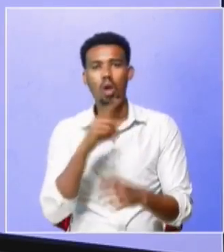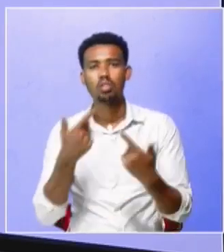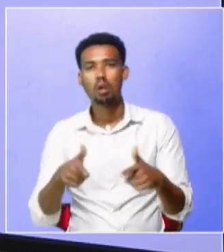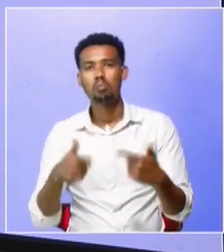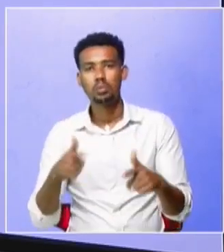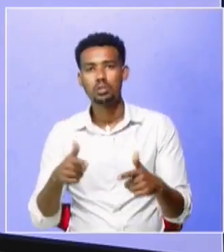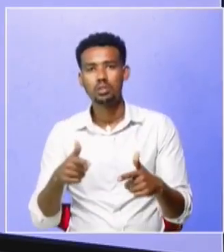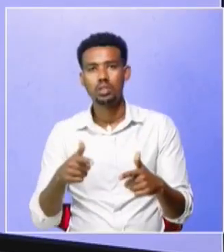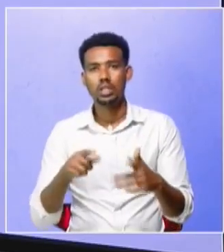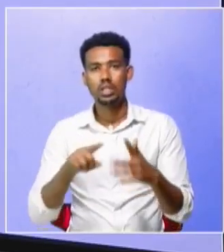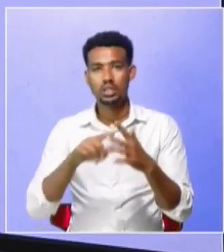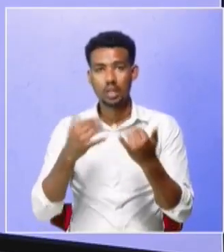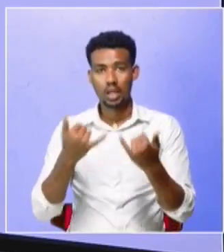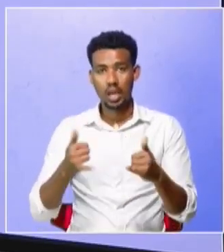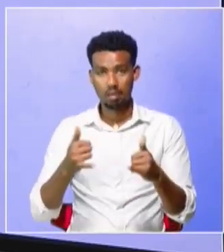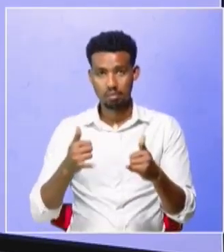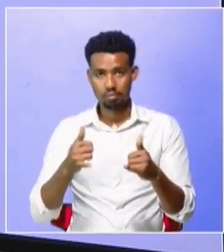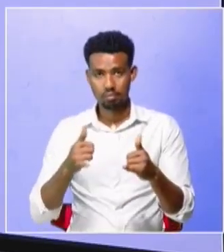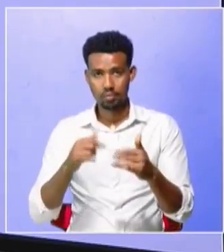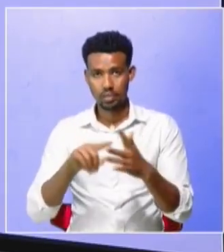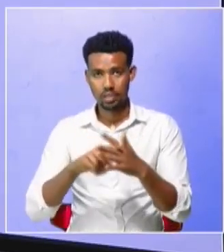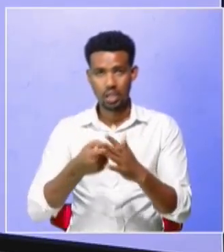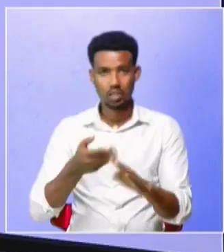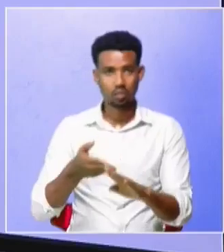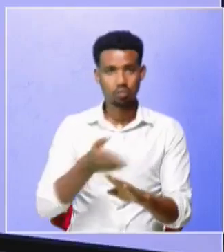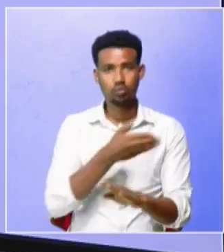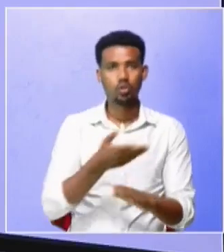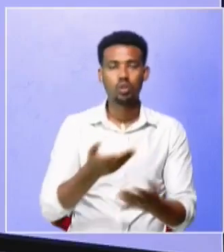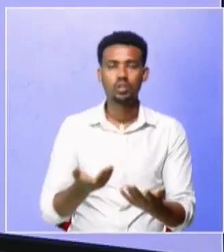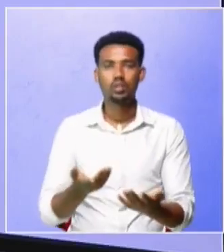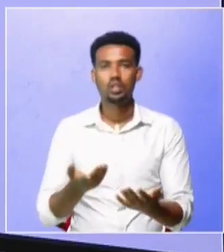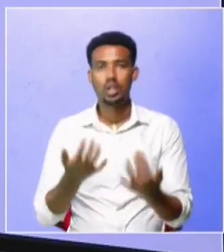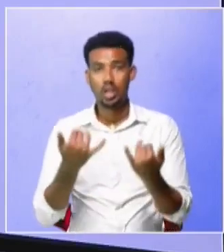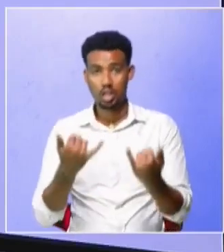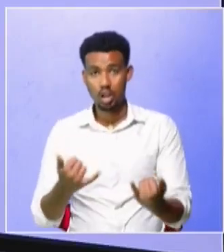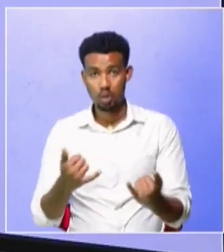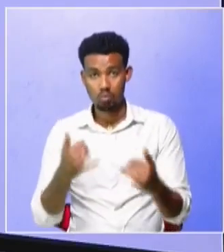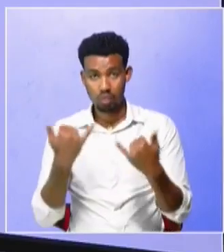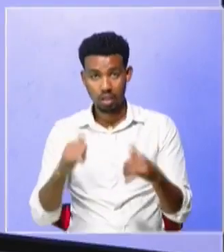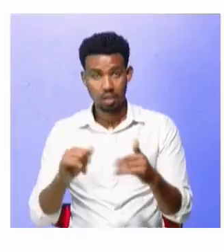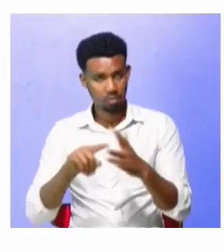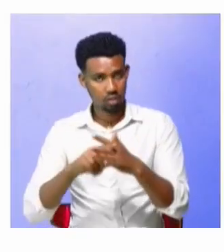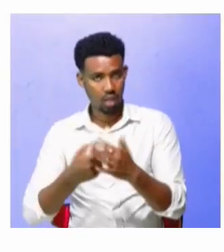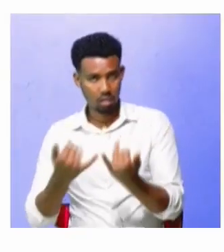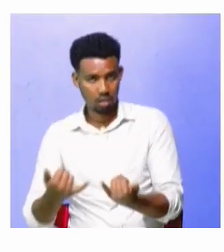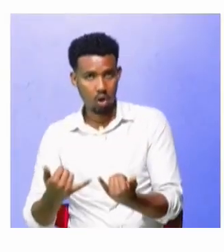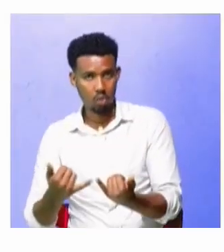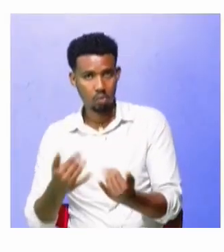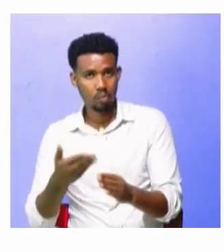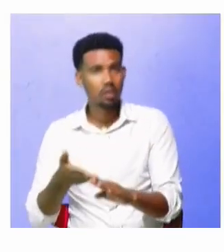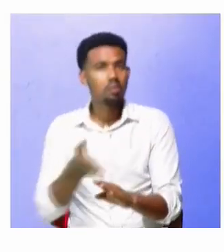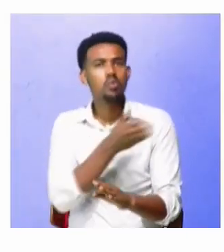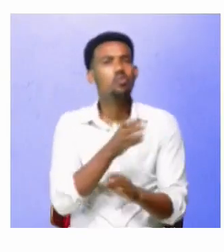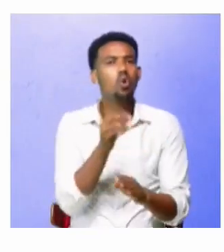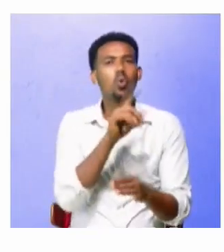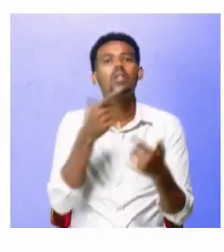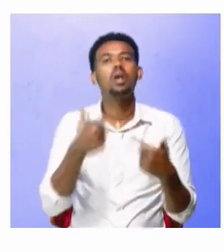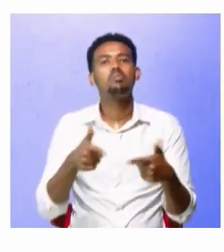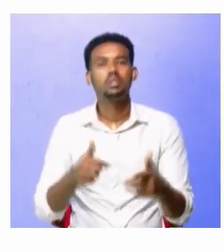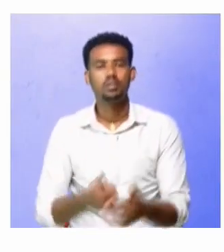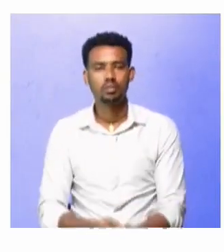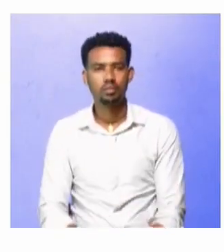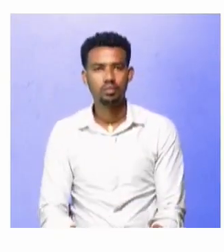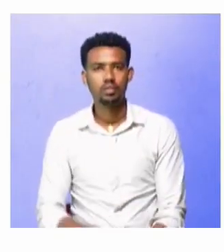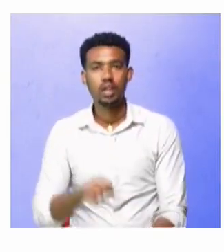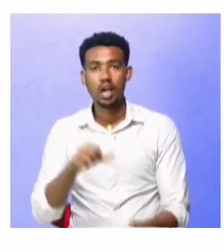game started. So that means the game has already started. So it's showing us time. Another example.